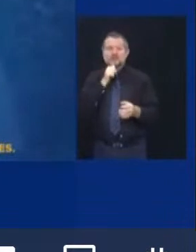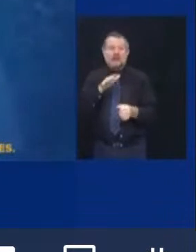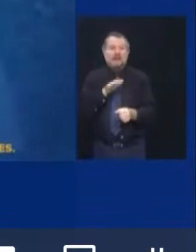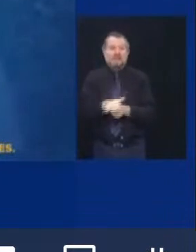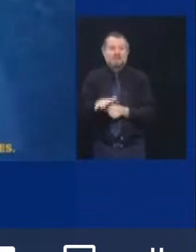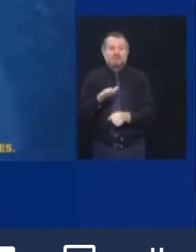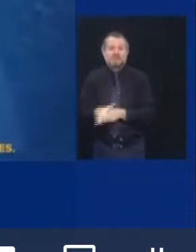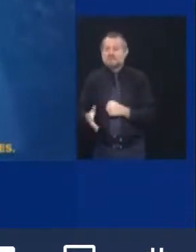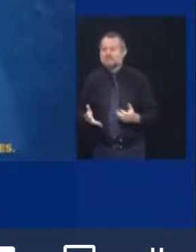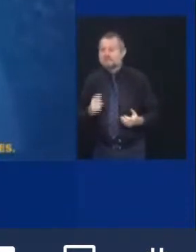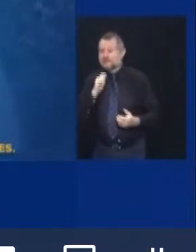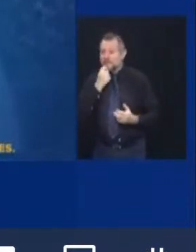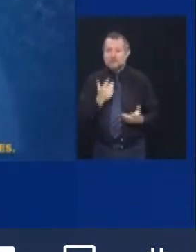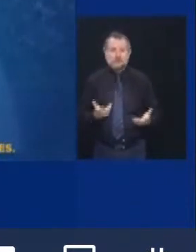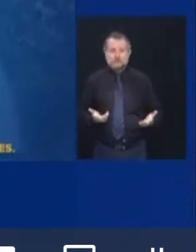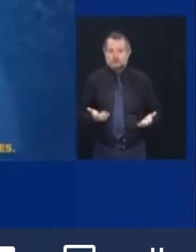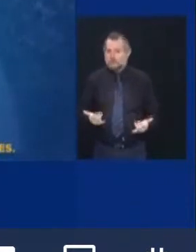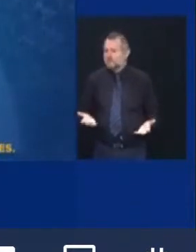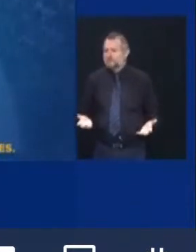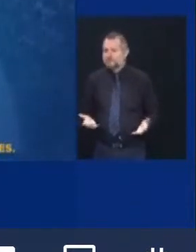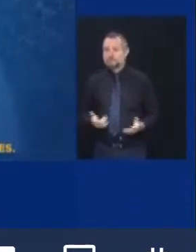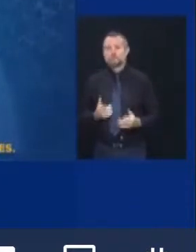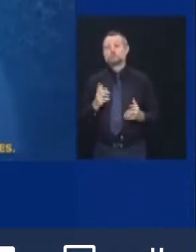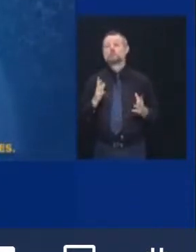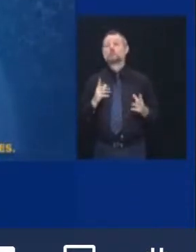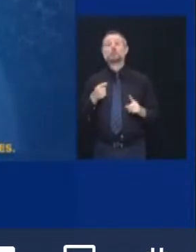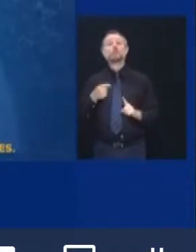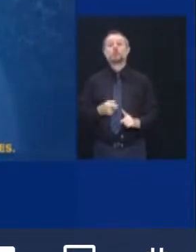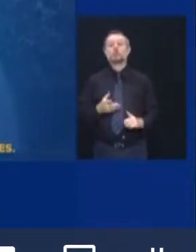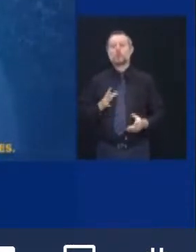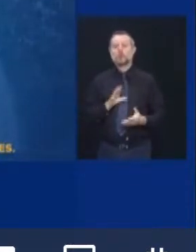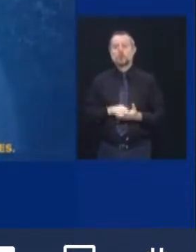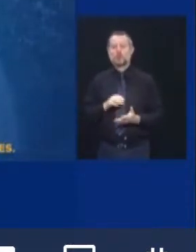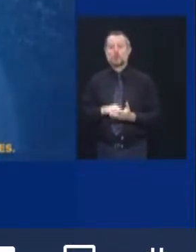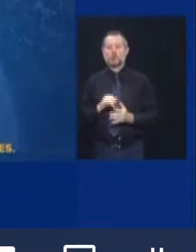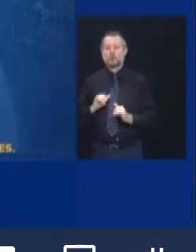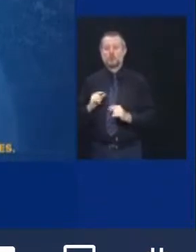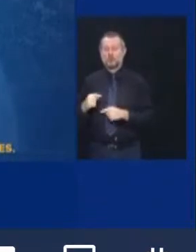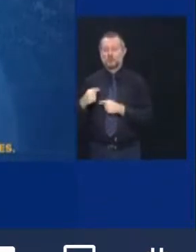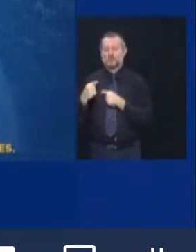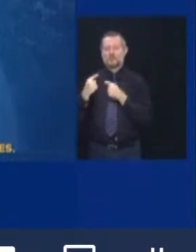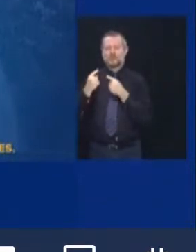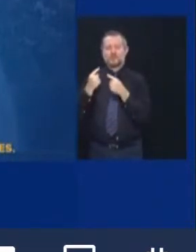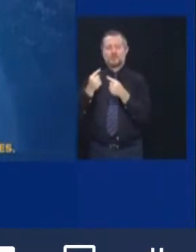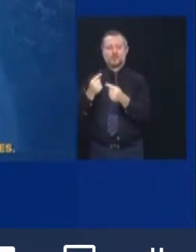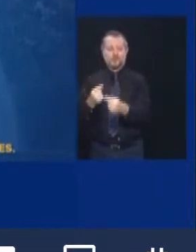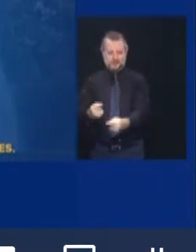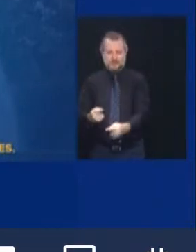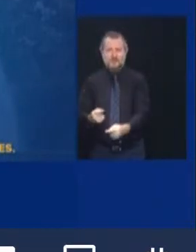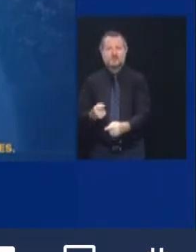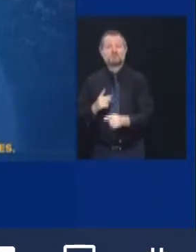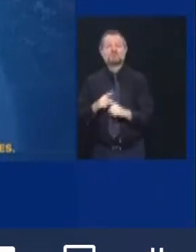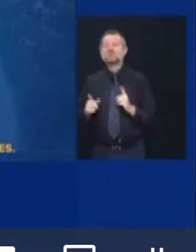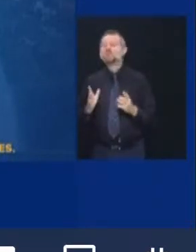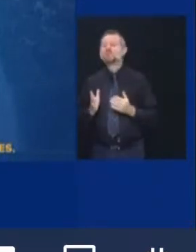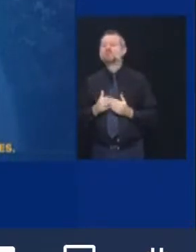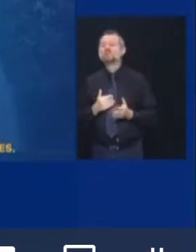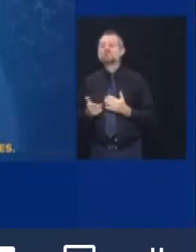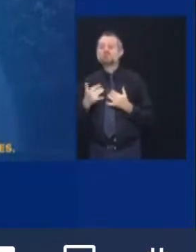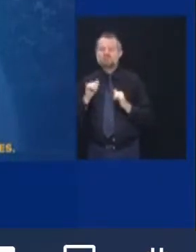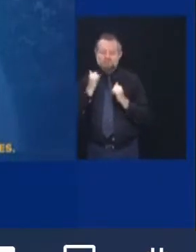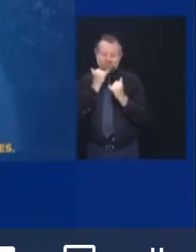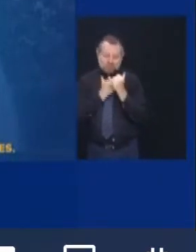swabs. Learn those lessons. And the worst mistake is still ongoing. And